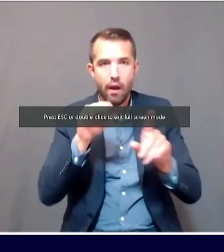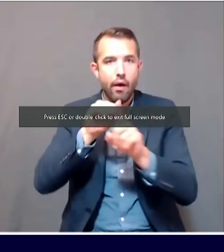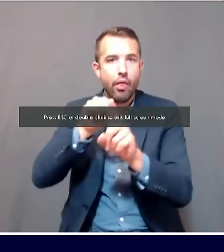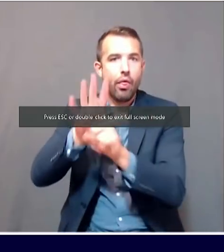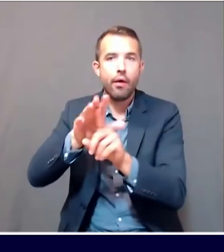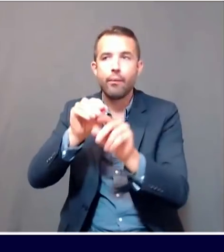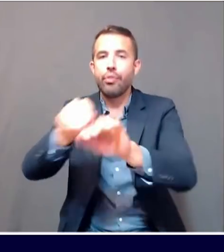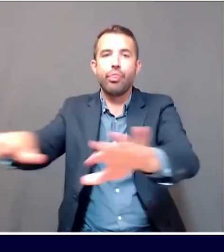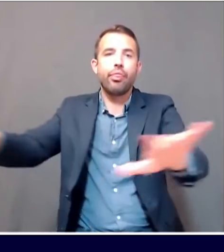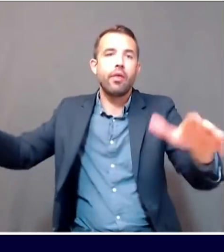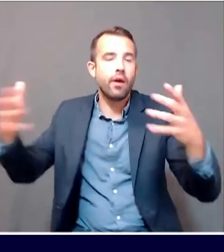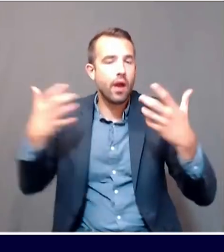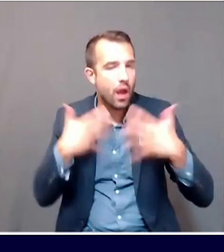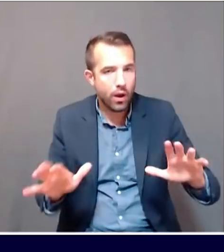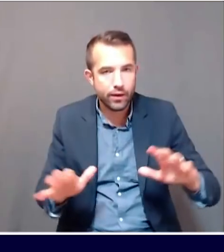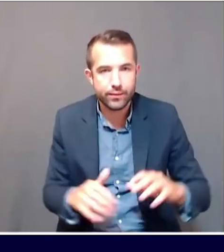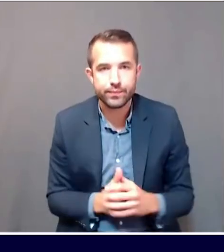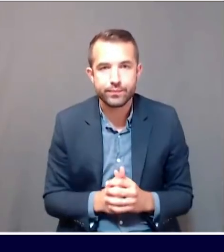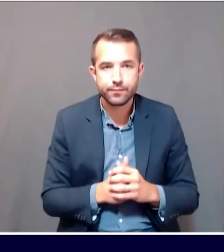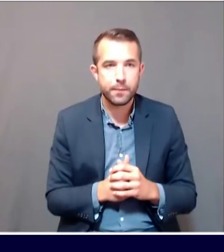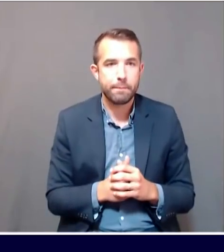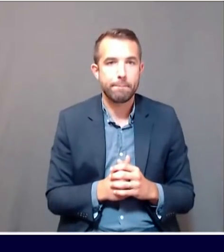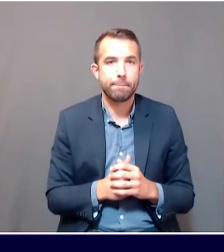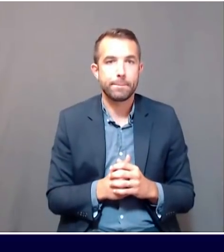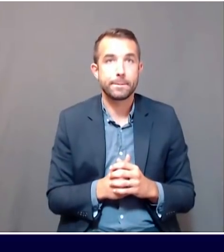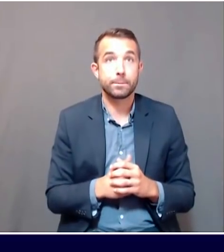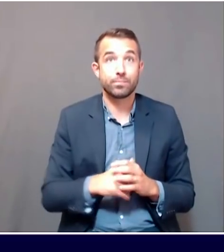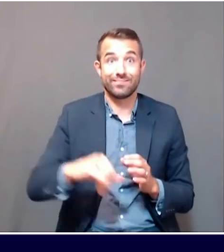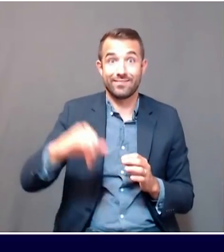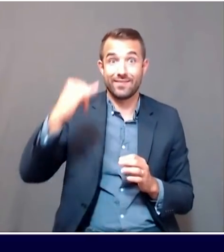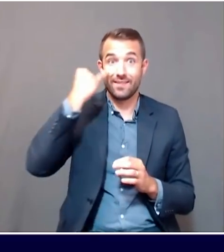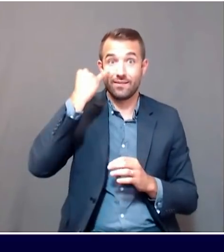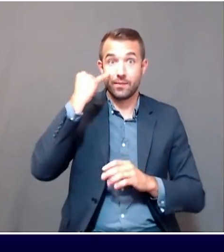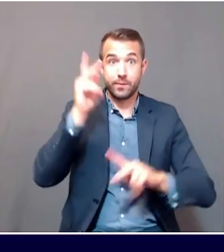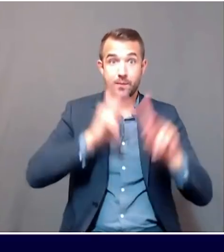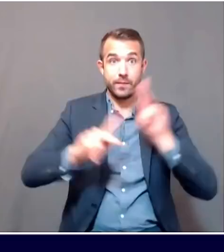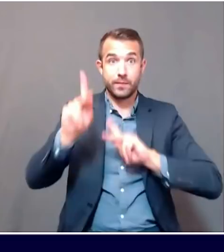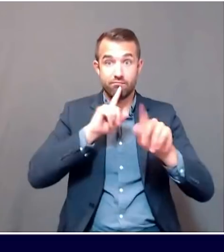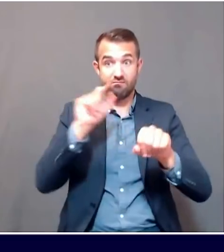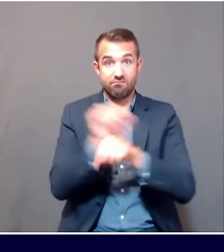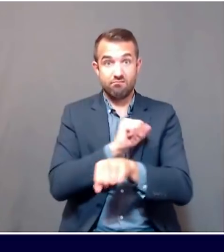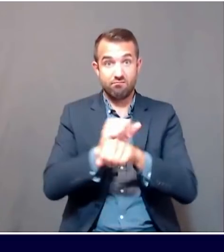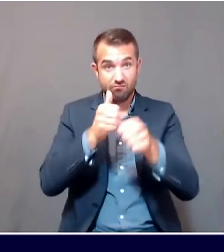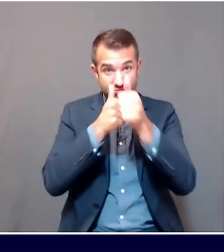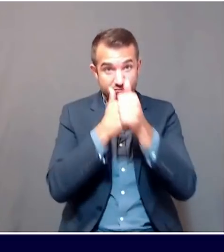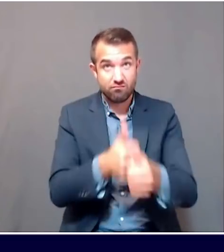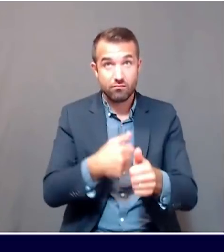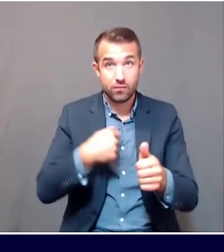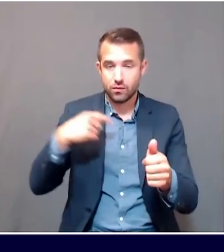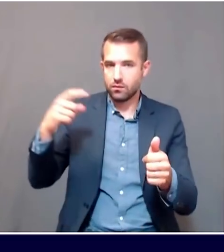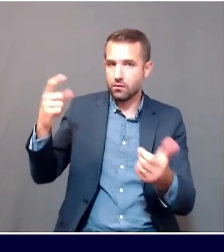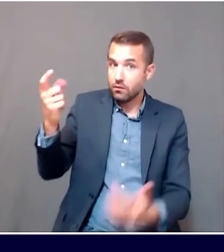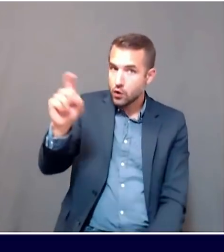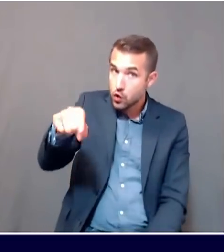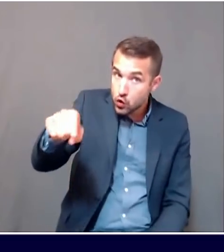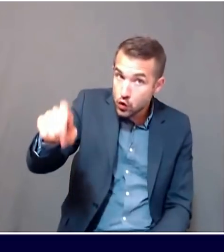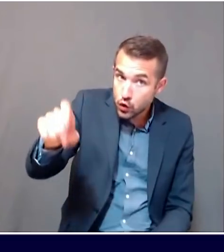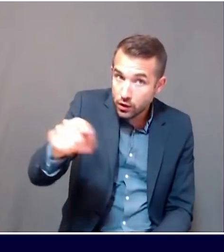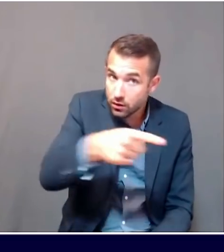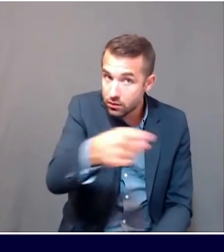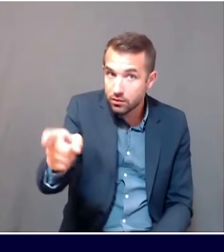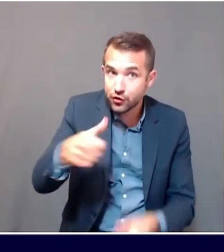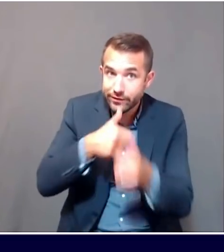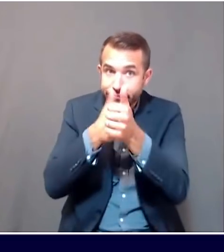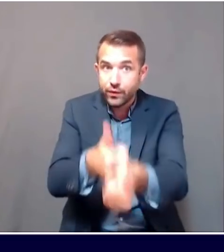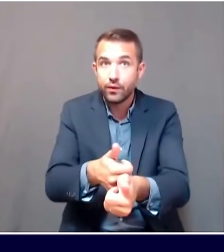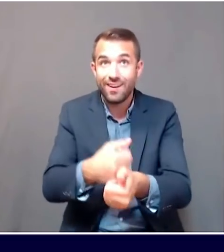essence. If individuals follow that, which they should be, the theoretical number of contacts with